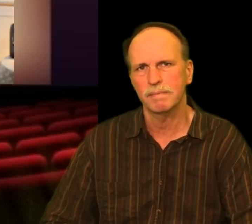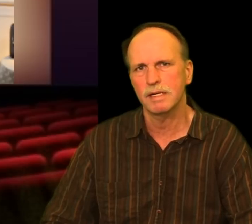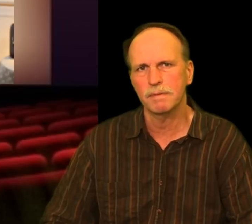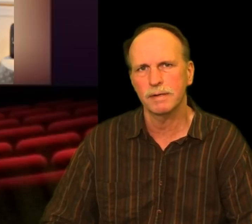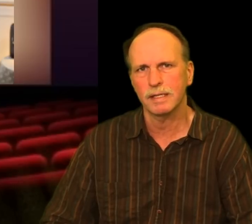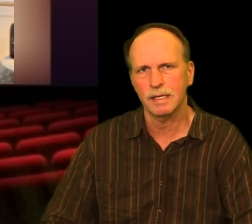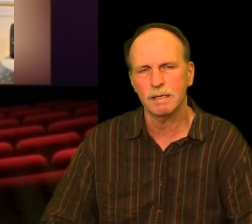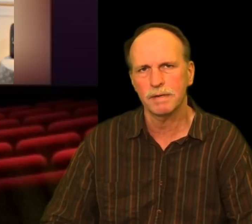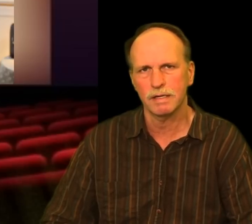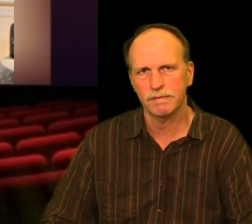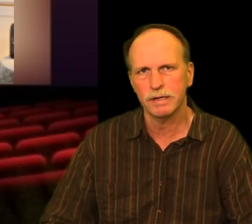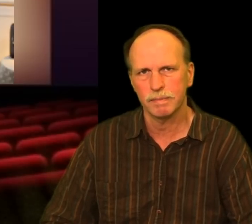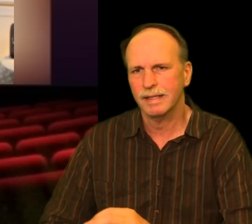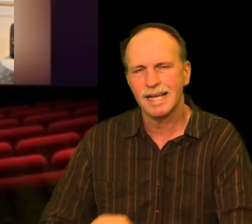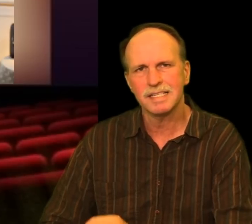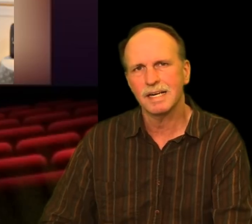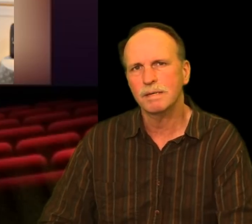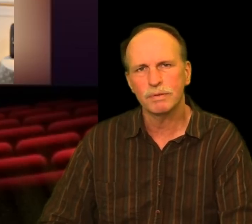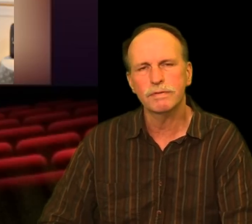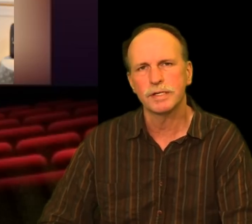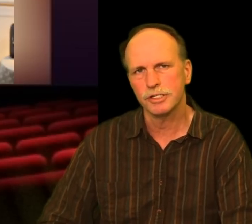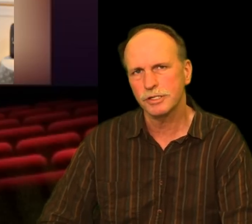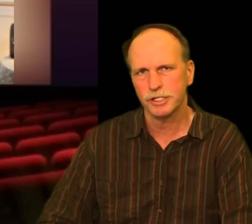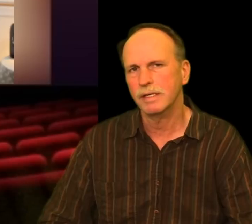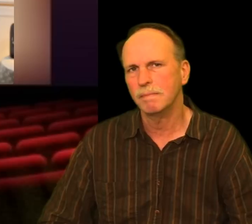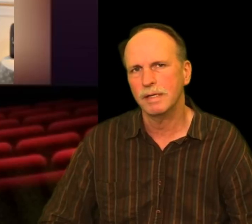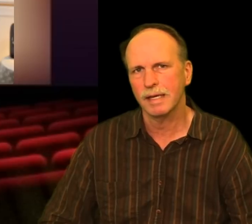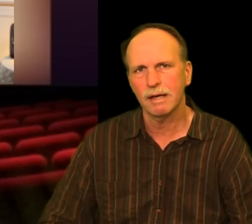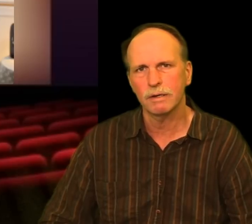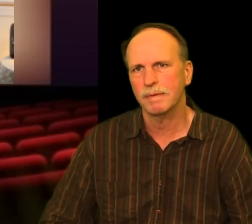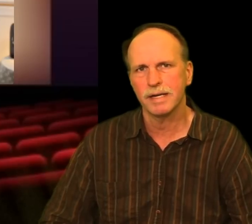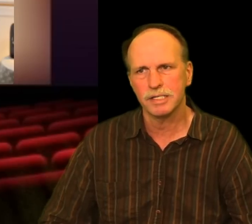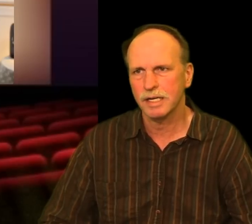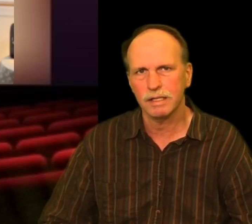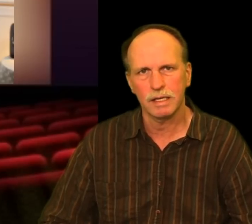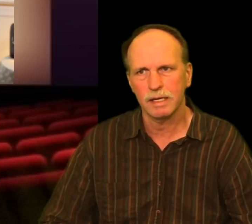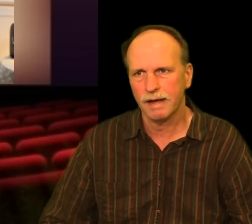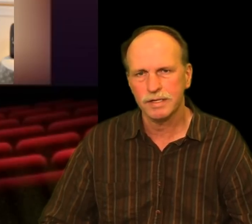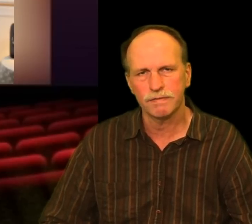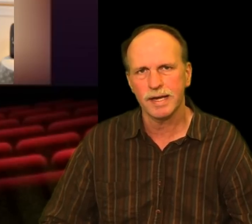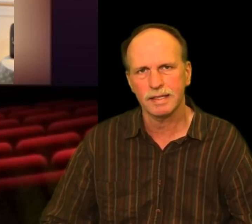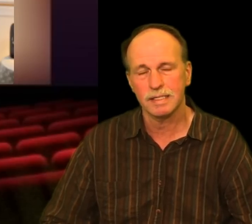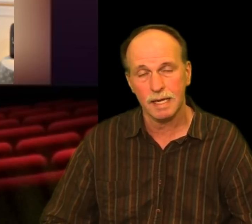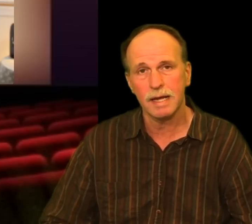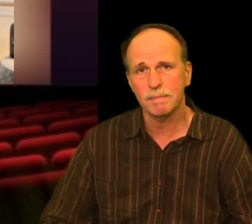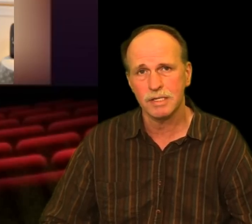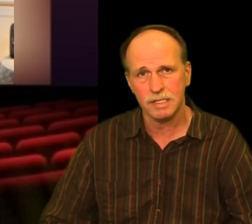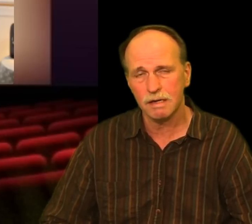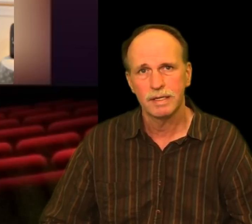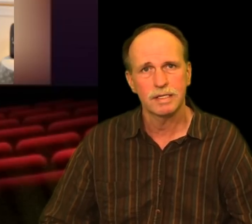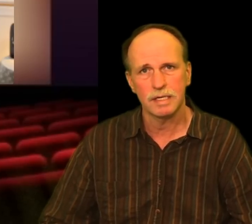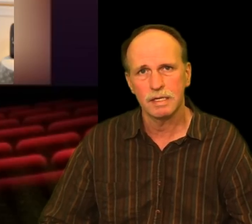personally manipulate the independent variable. That's an unproven assertion. It can be countered by stating the obvious fact that